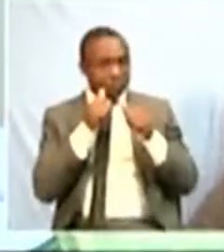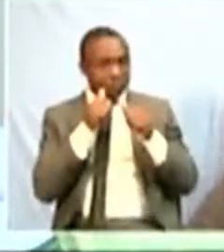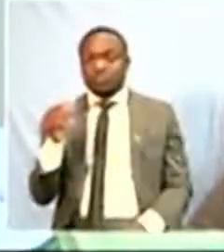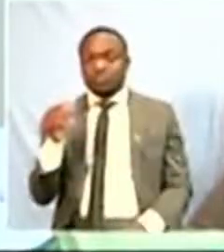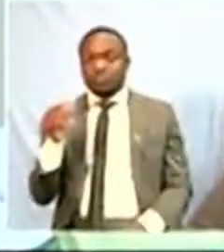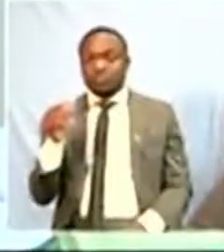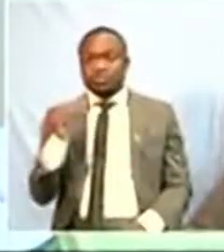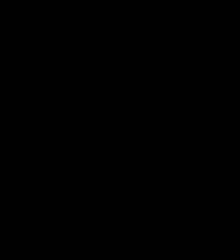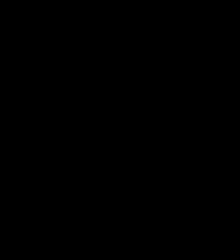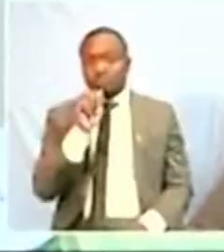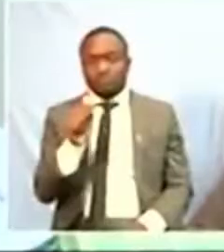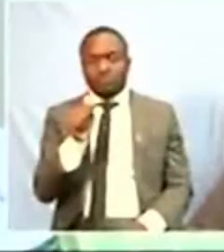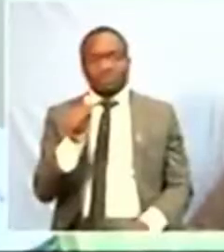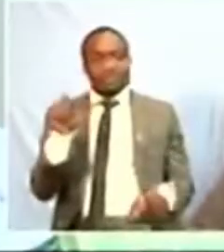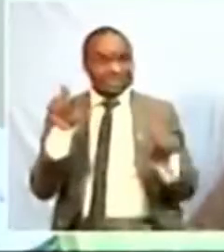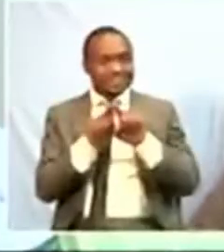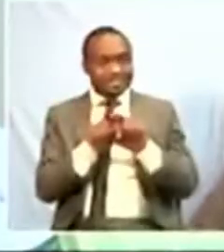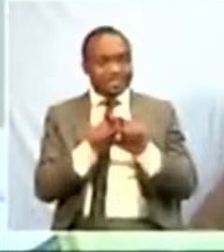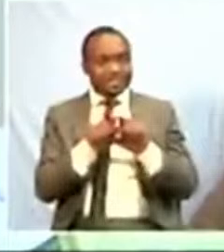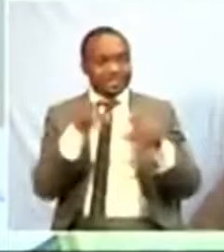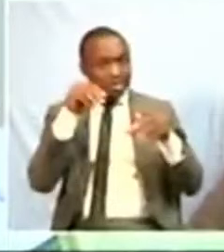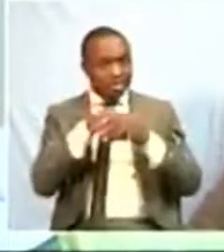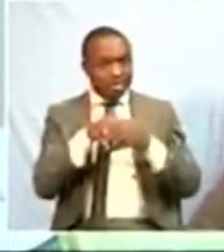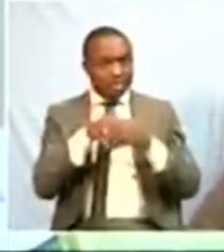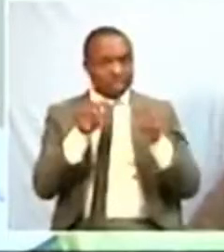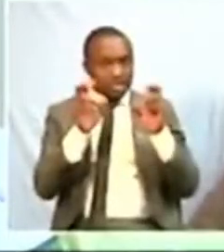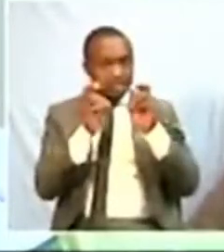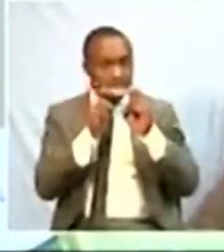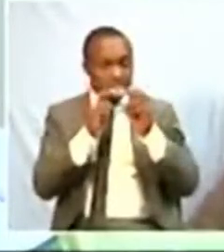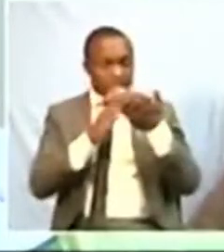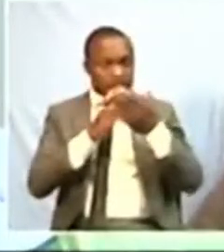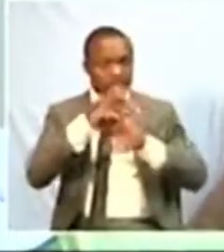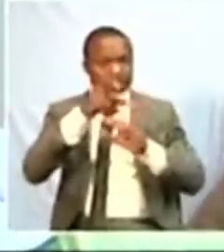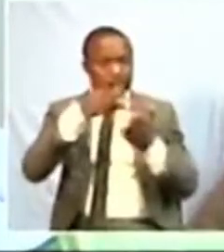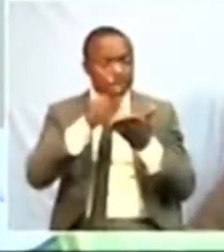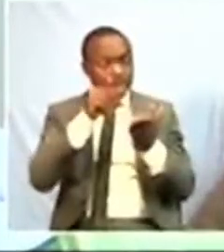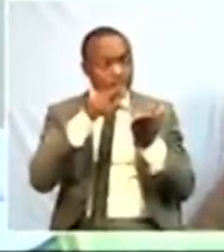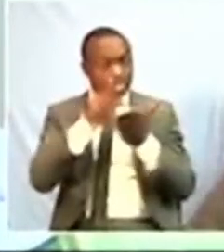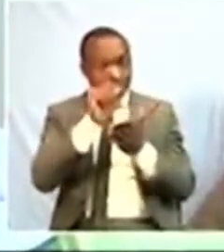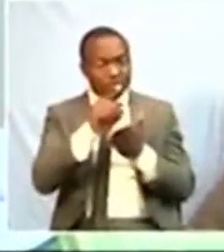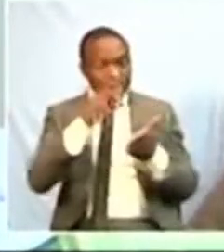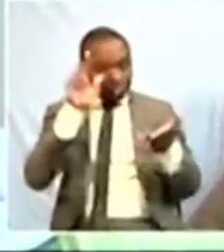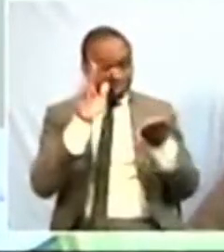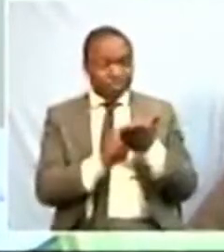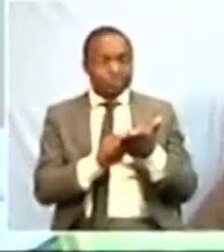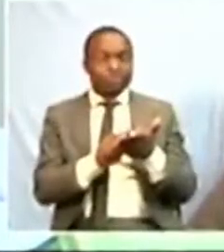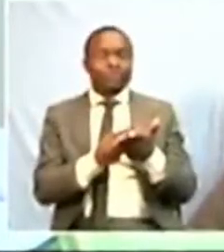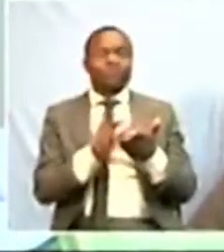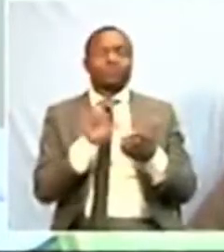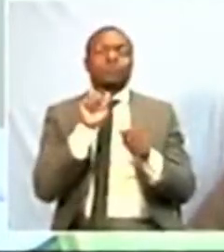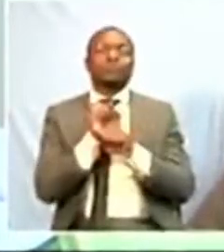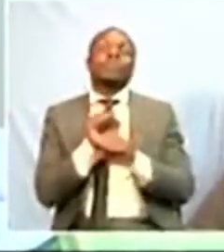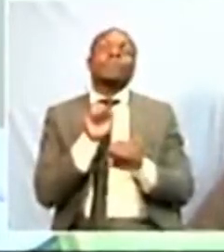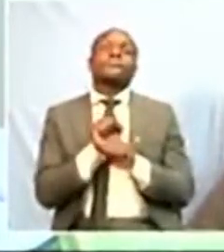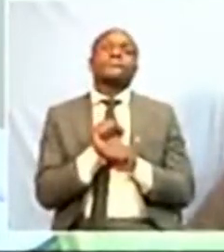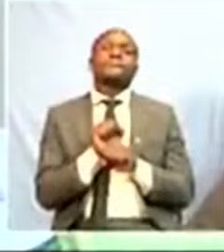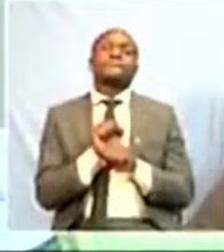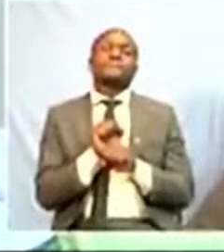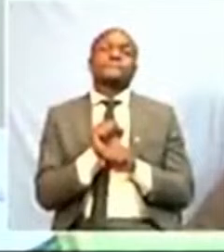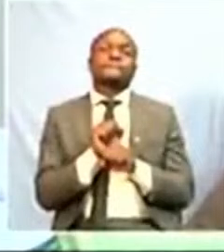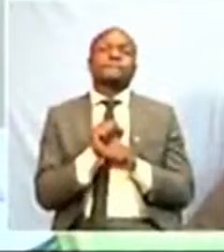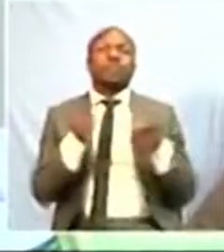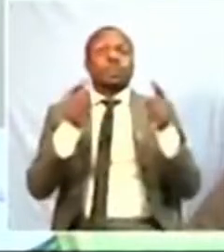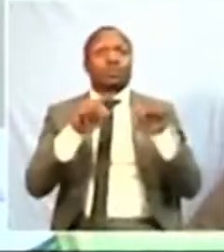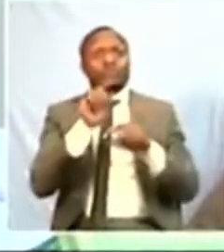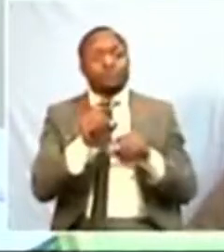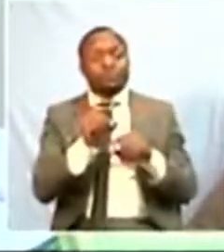yours were not the ones recommended. After payment, did you certify the works when